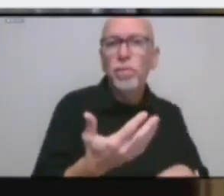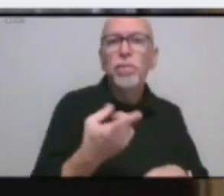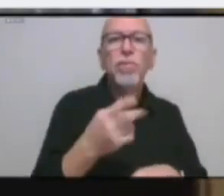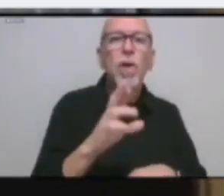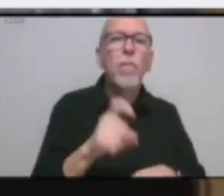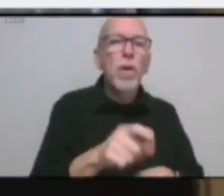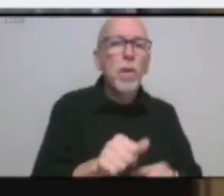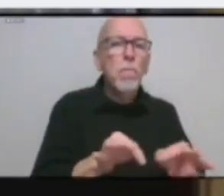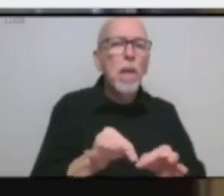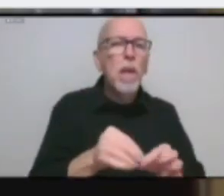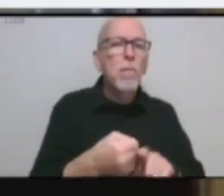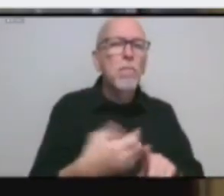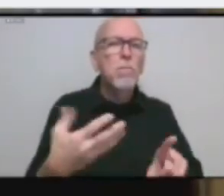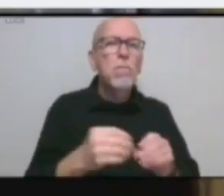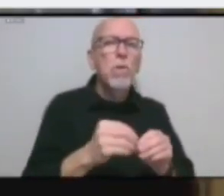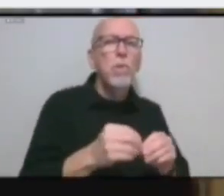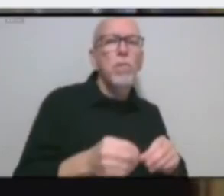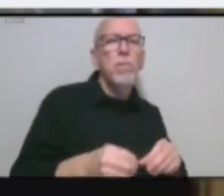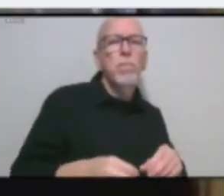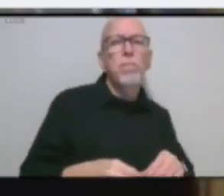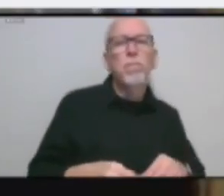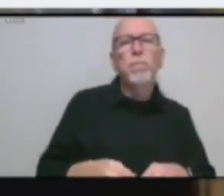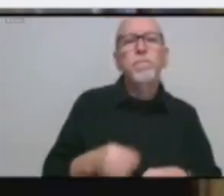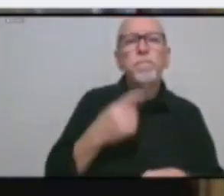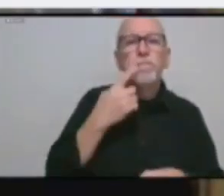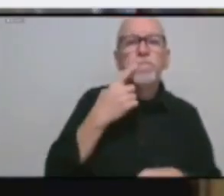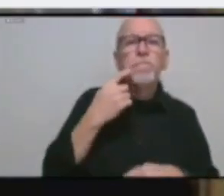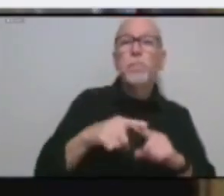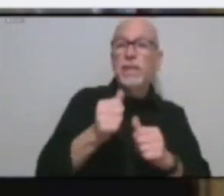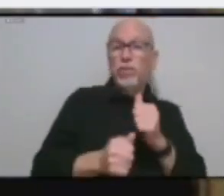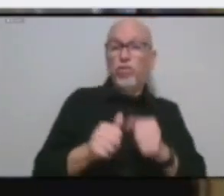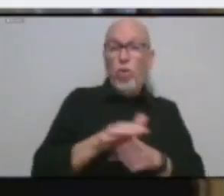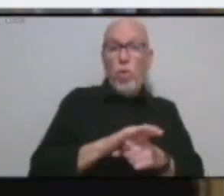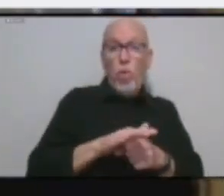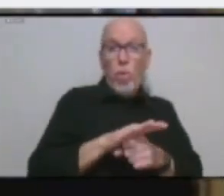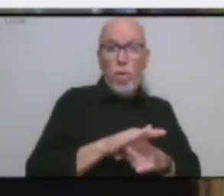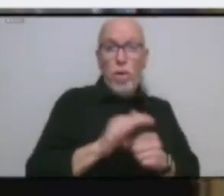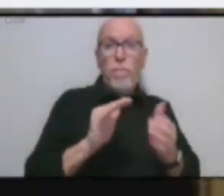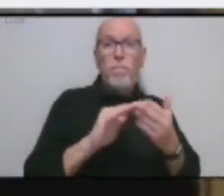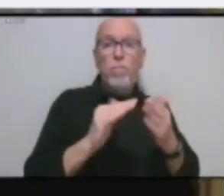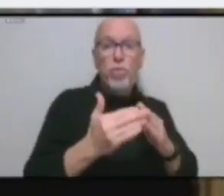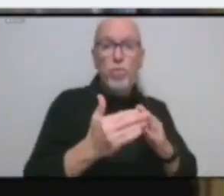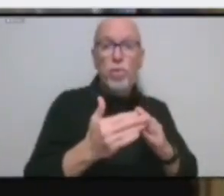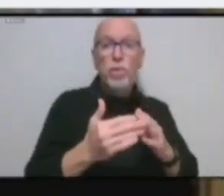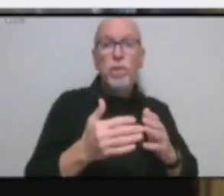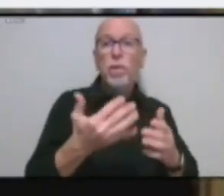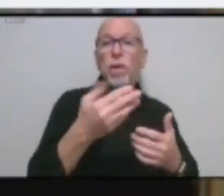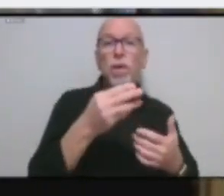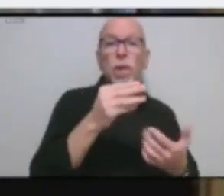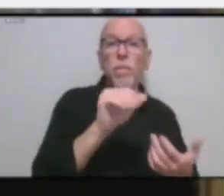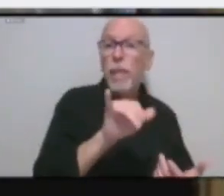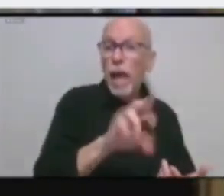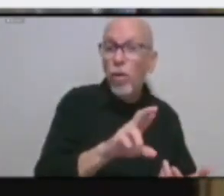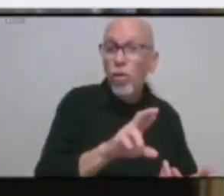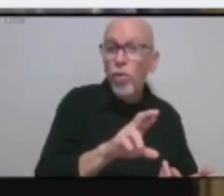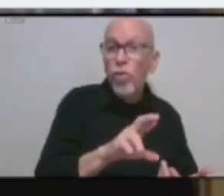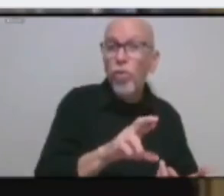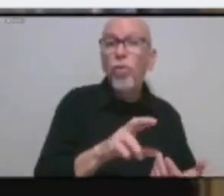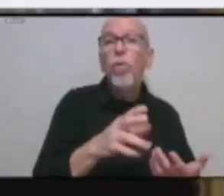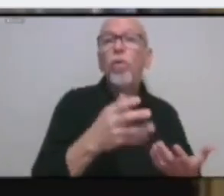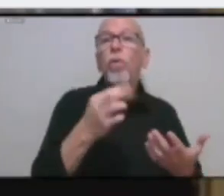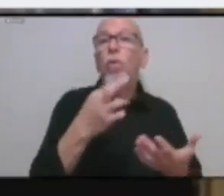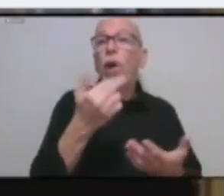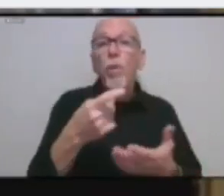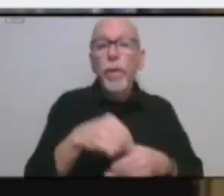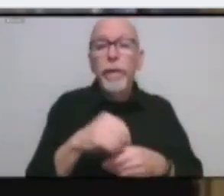that a little bit as well. But each local community, whether it be a mayor that we're talking to all over the state of Indiana, one